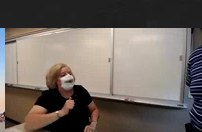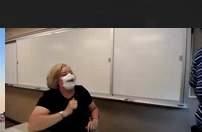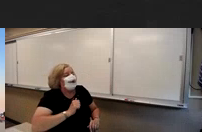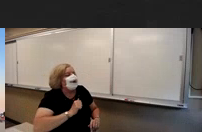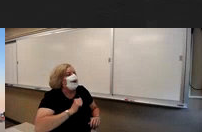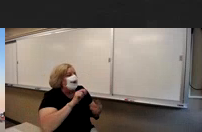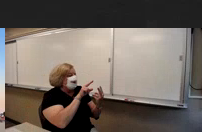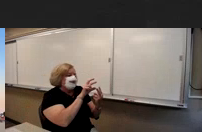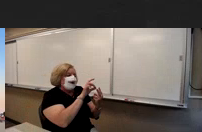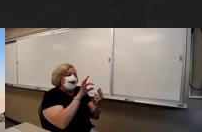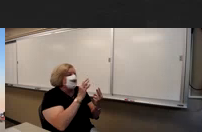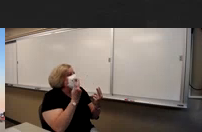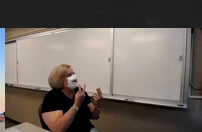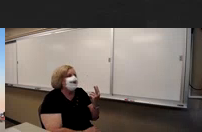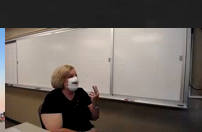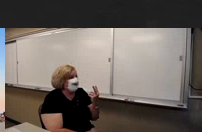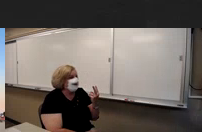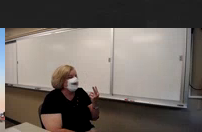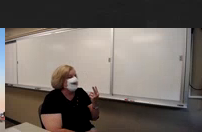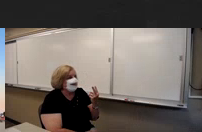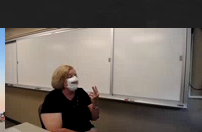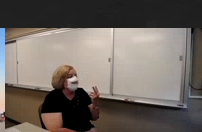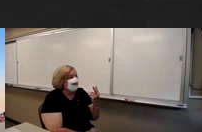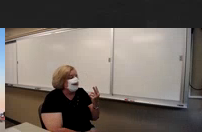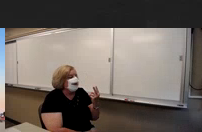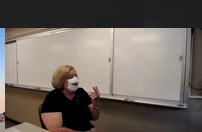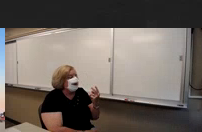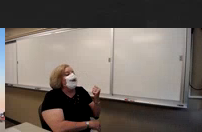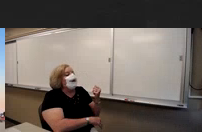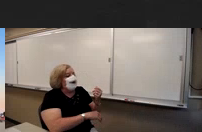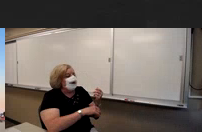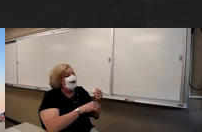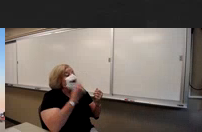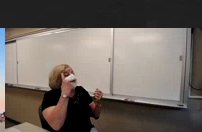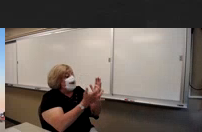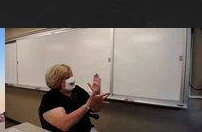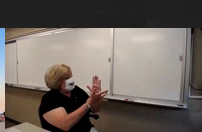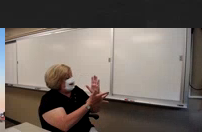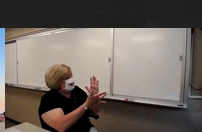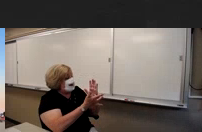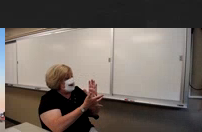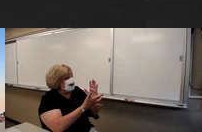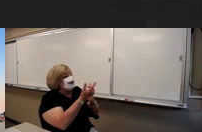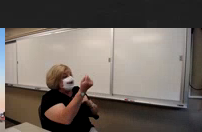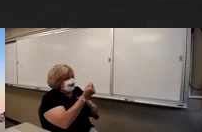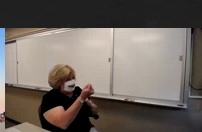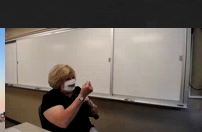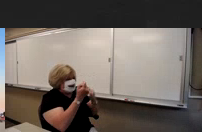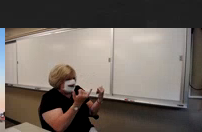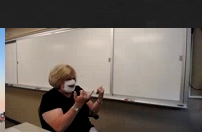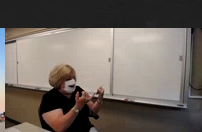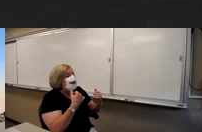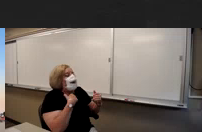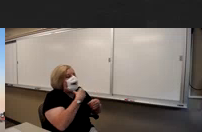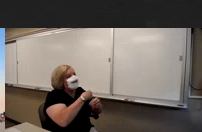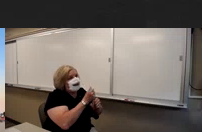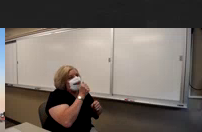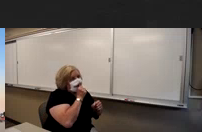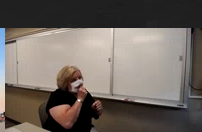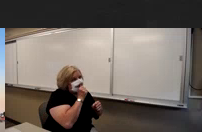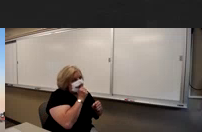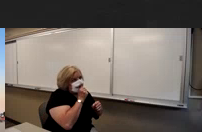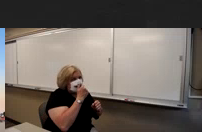your only two options, okay? So for the Tech Tuesday today session, I made it private because